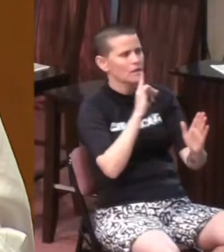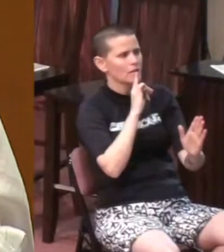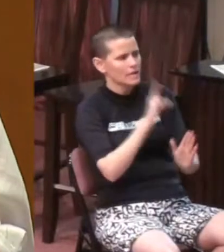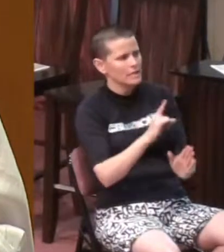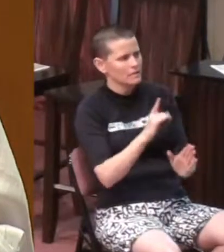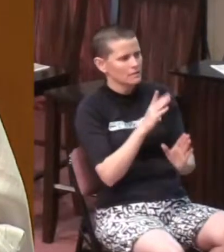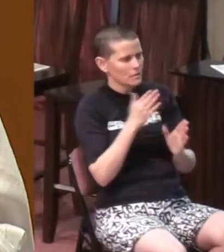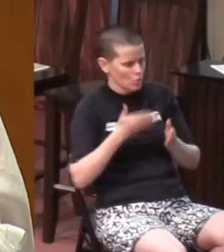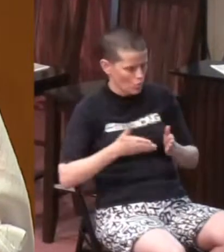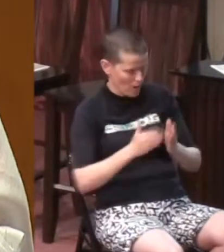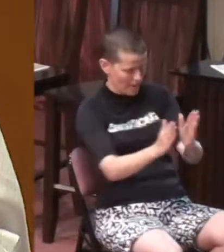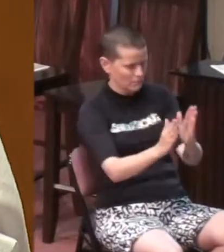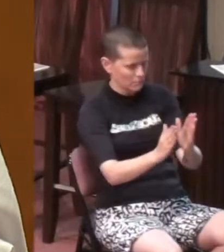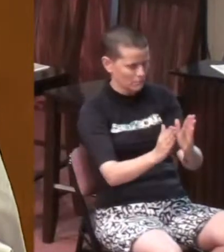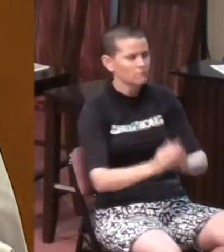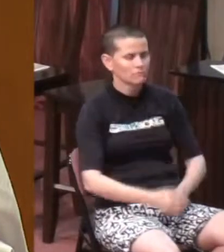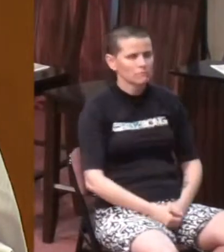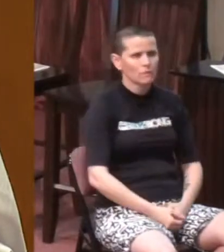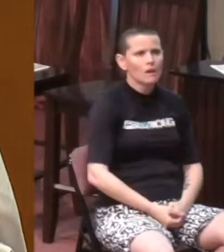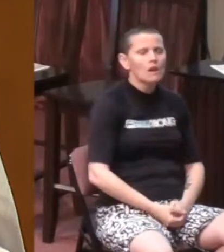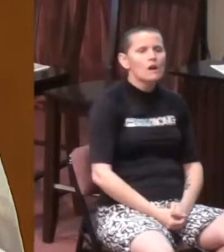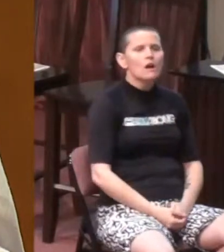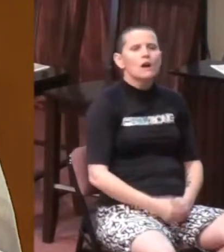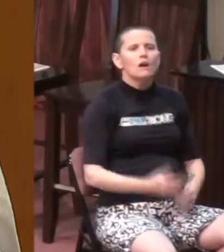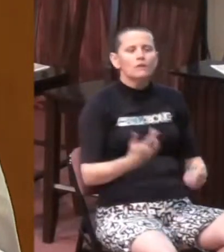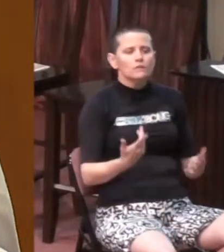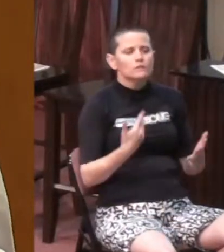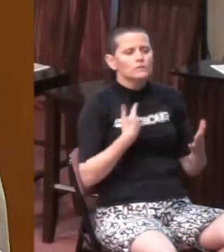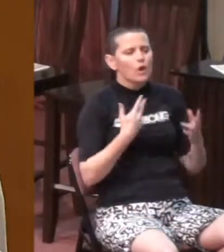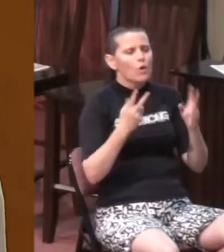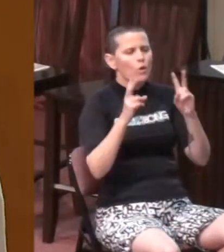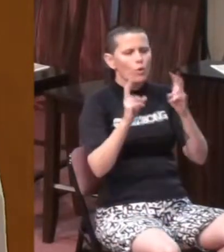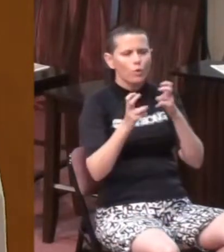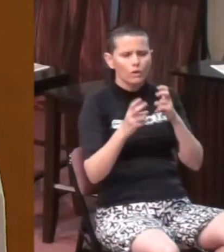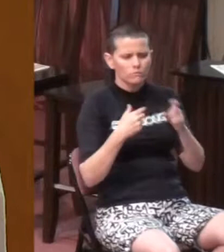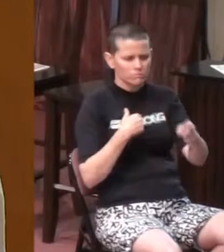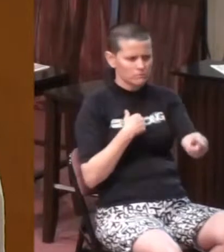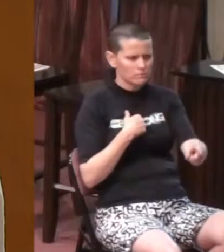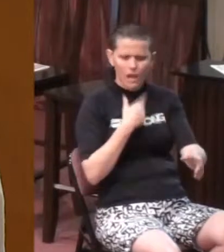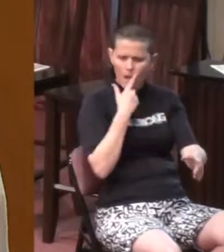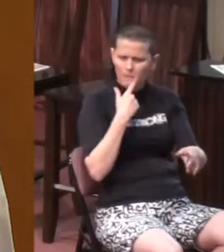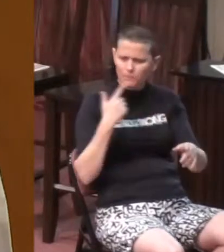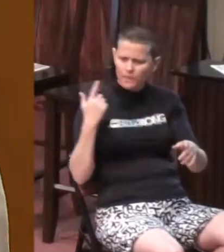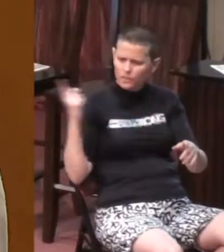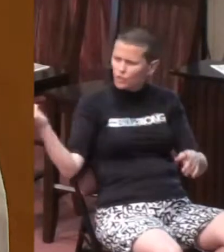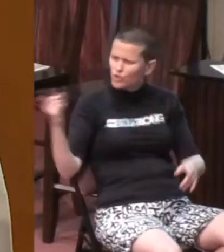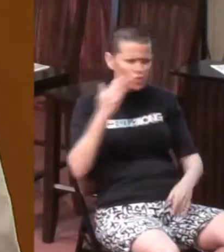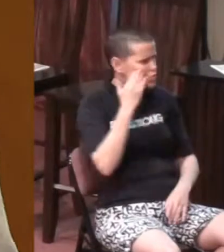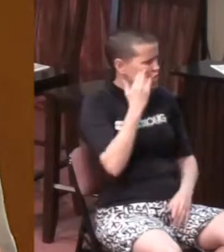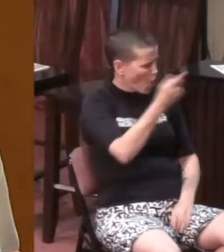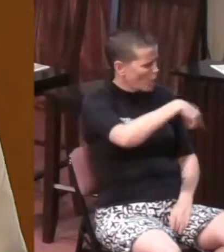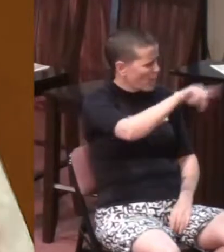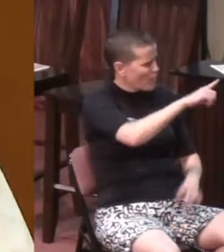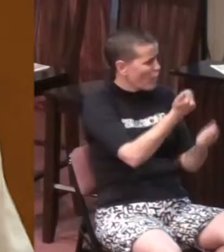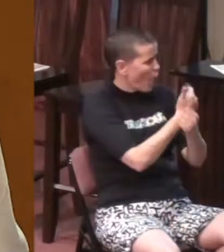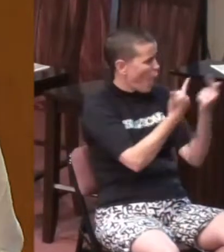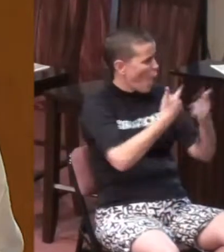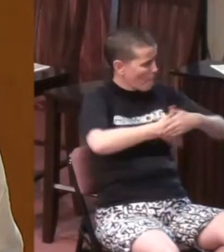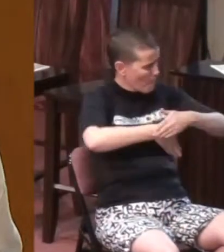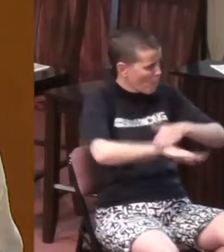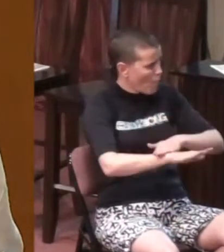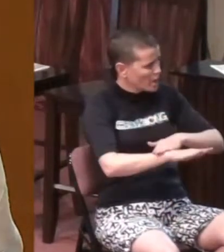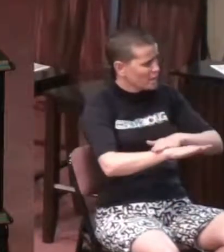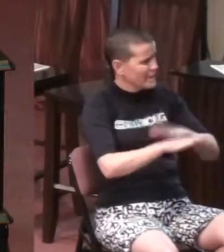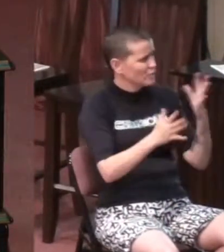well-being. Do you know that we were all born into a meadow of well-being, and that we've always been there? We've never left it. We never